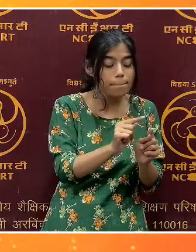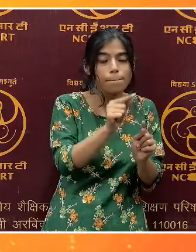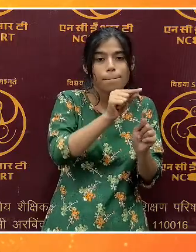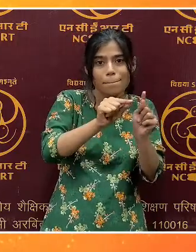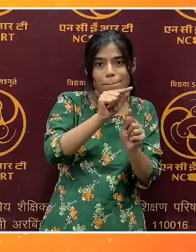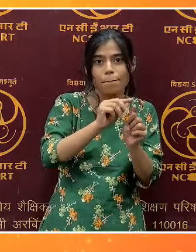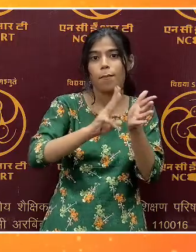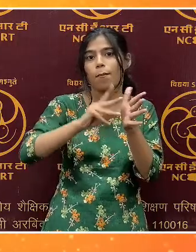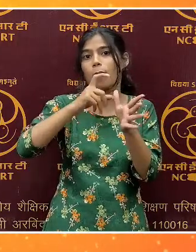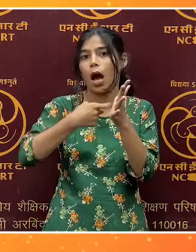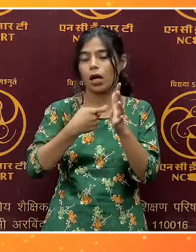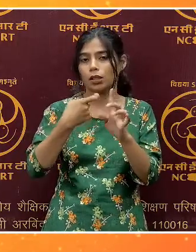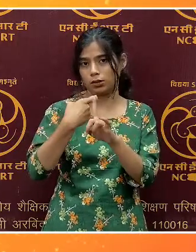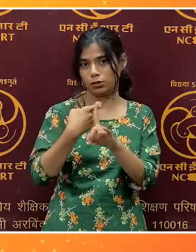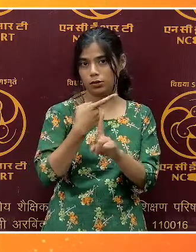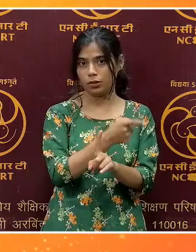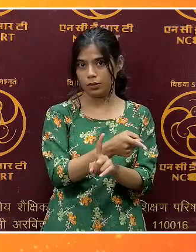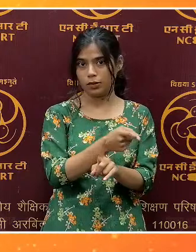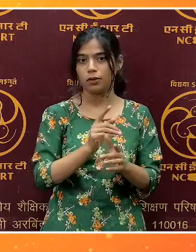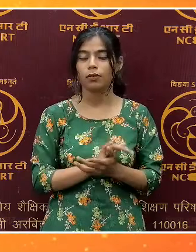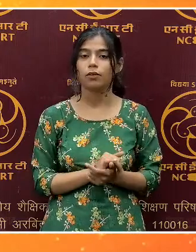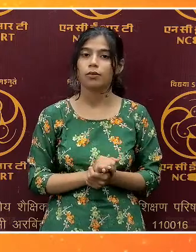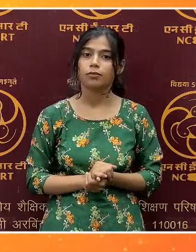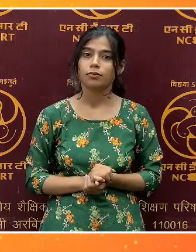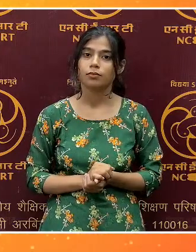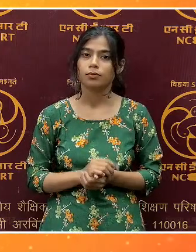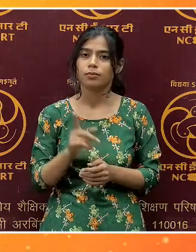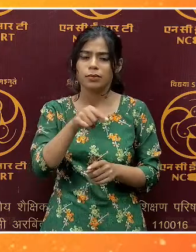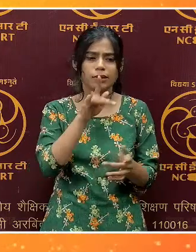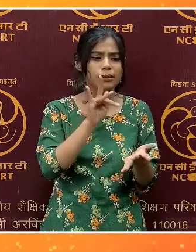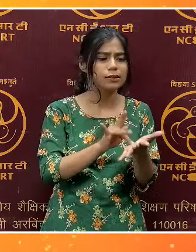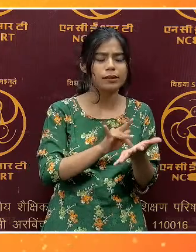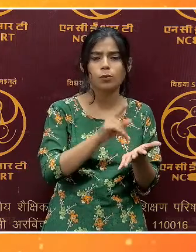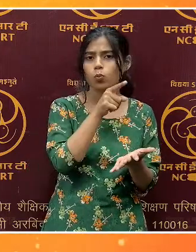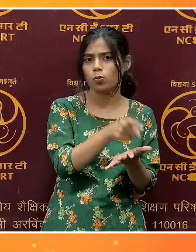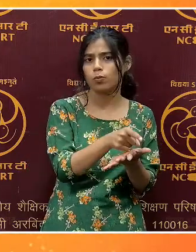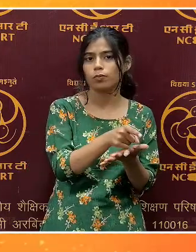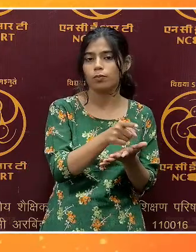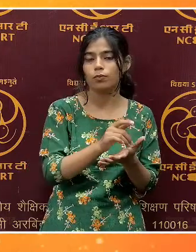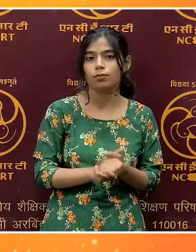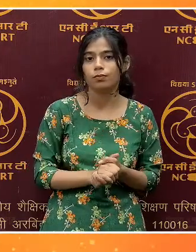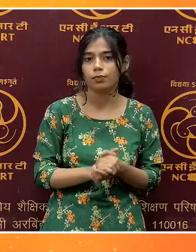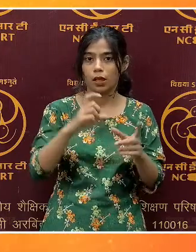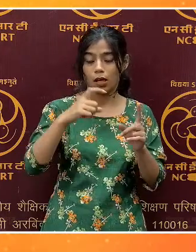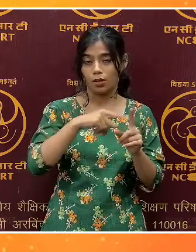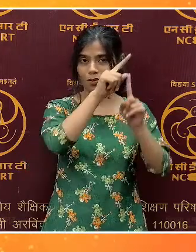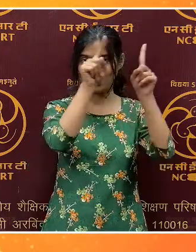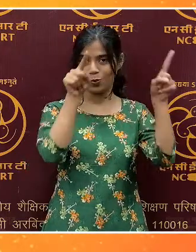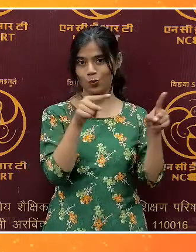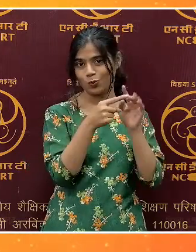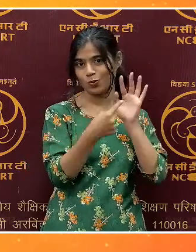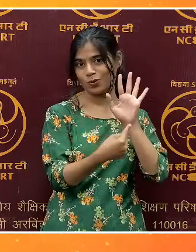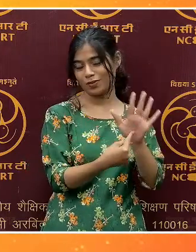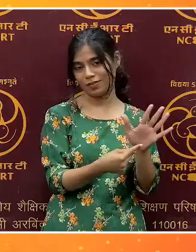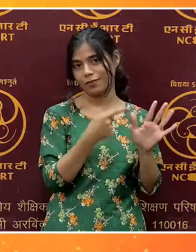particle. You can see this position in the diagram